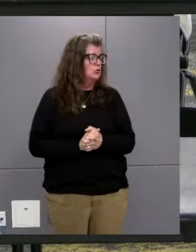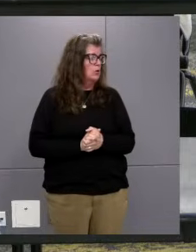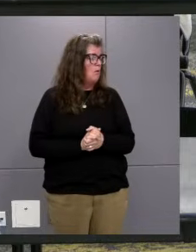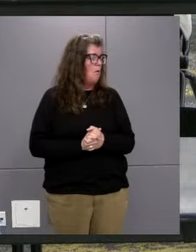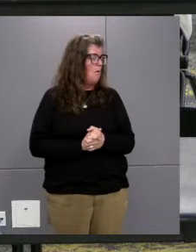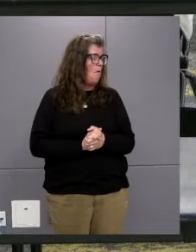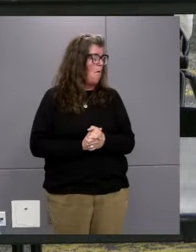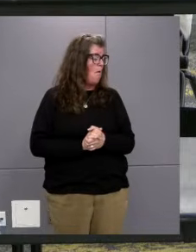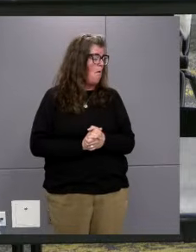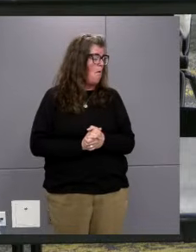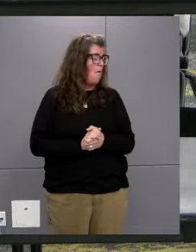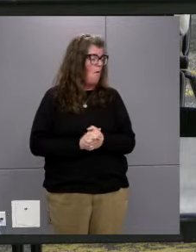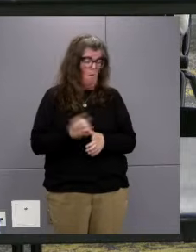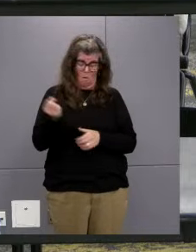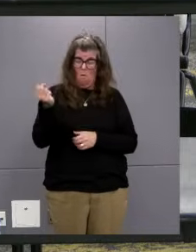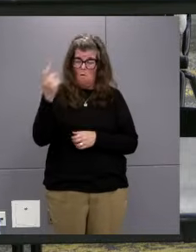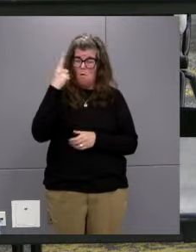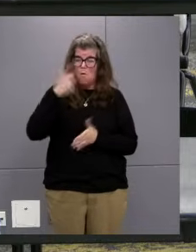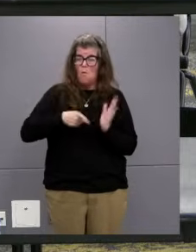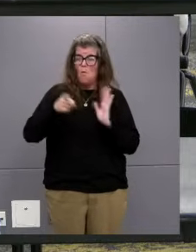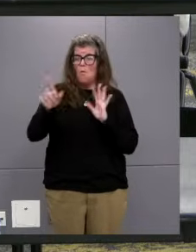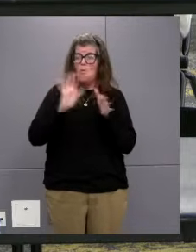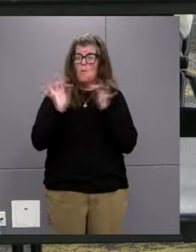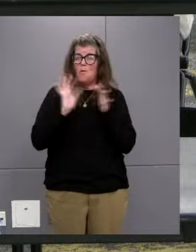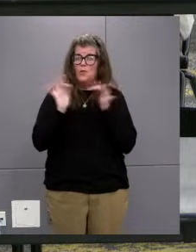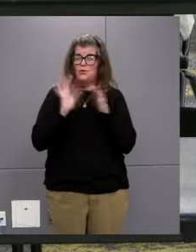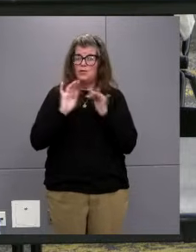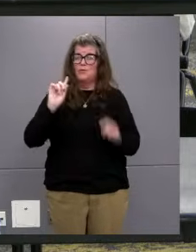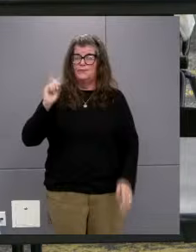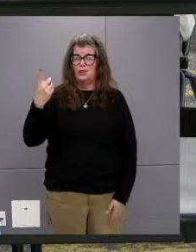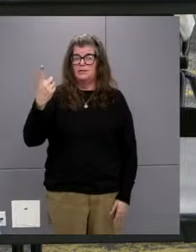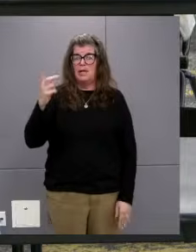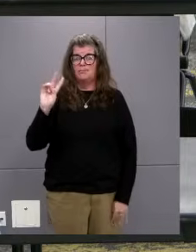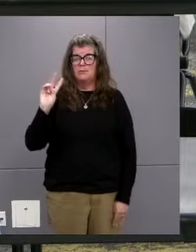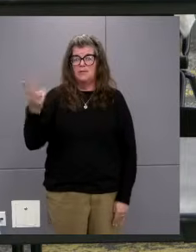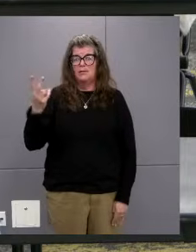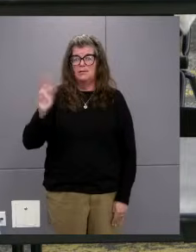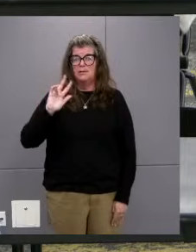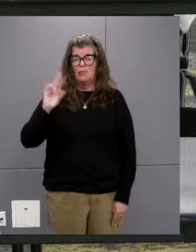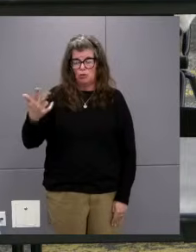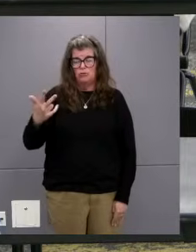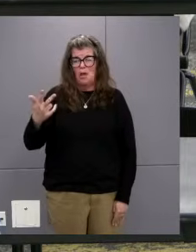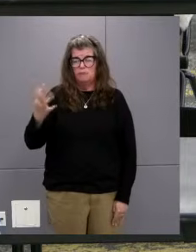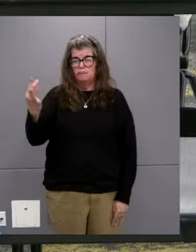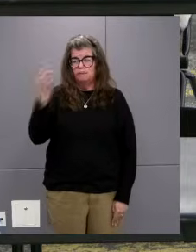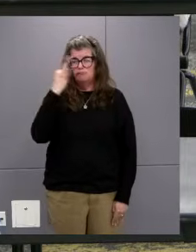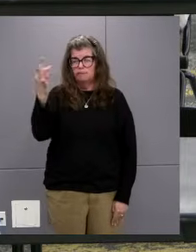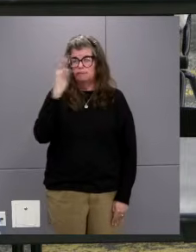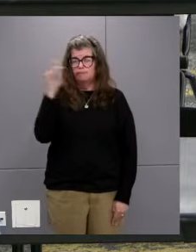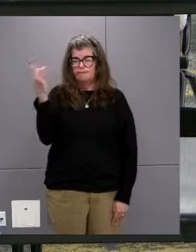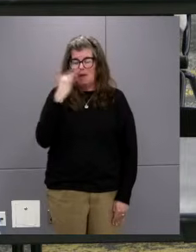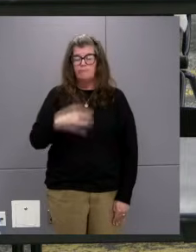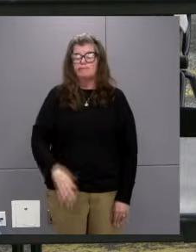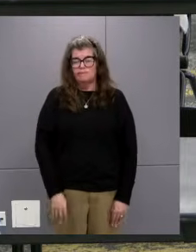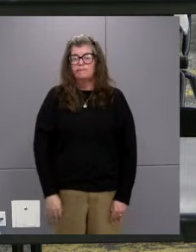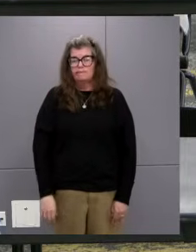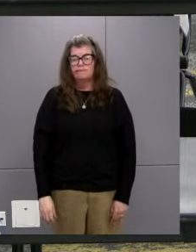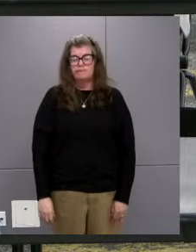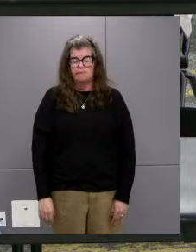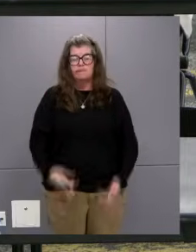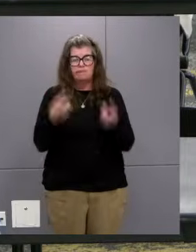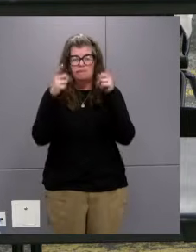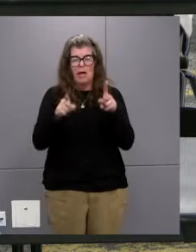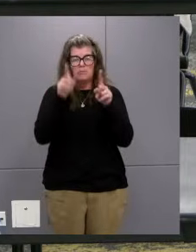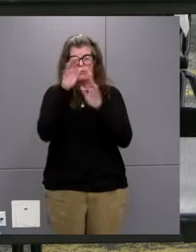So, I mean, I understand what you said the first time and the second time and now the third time that happens across